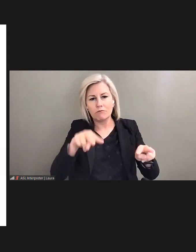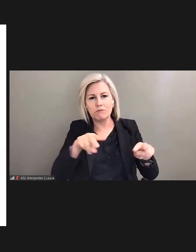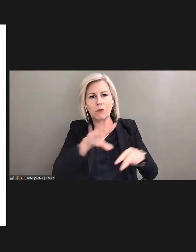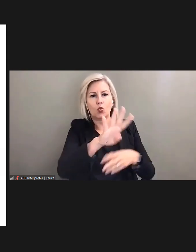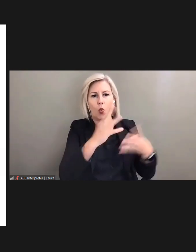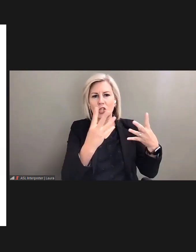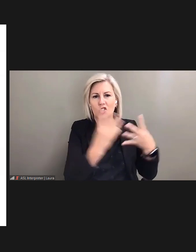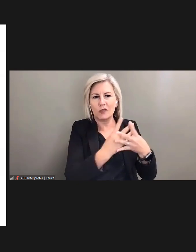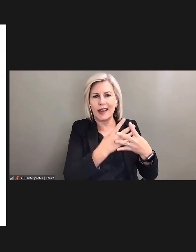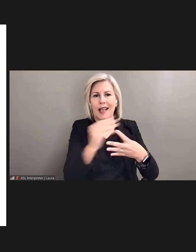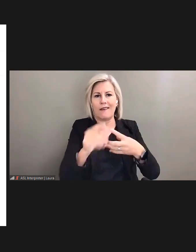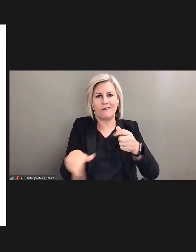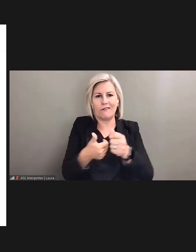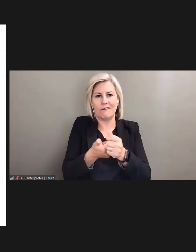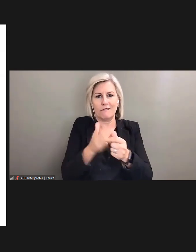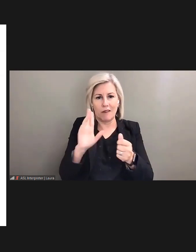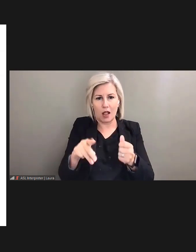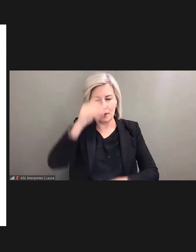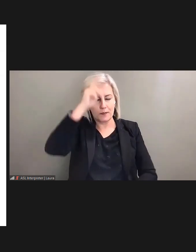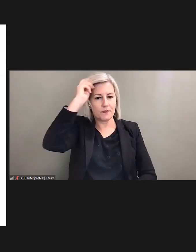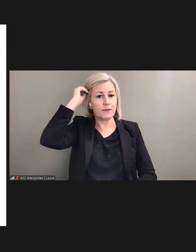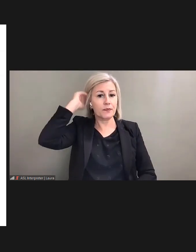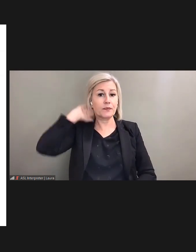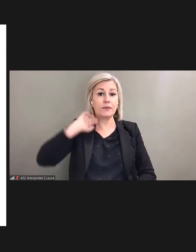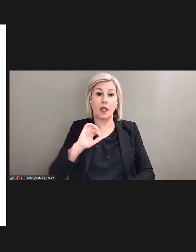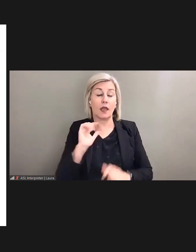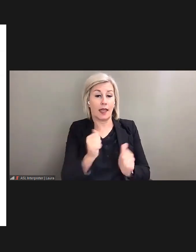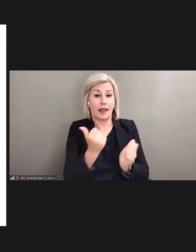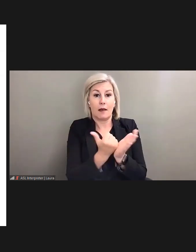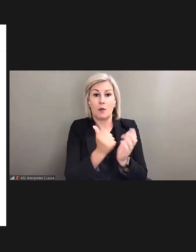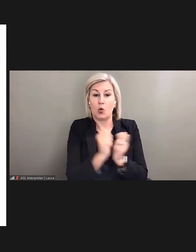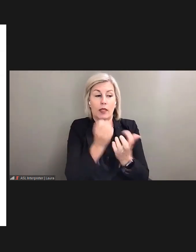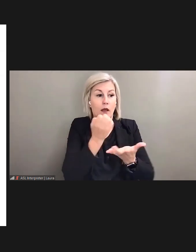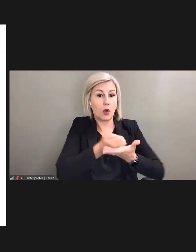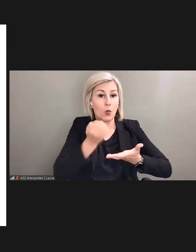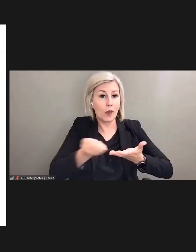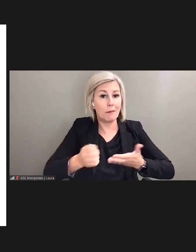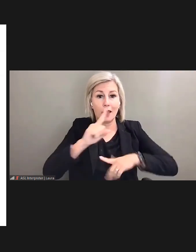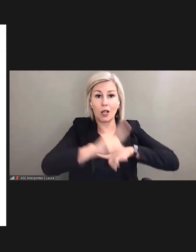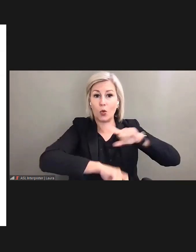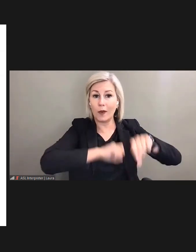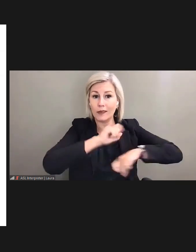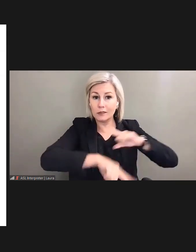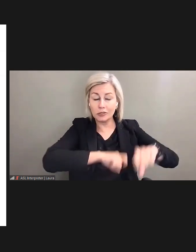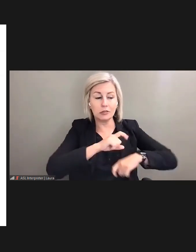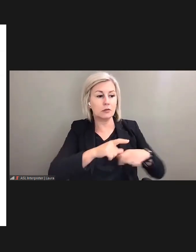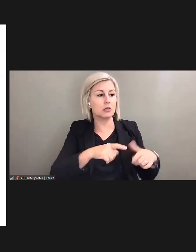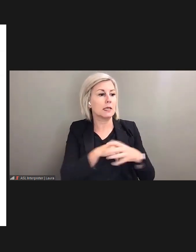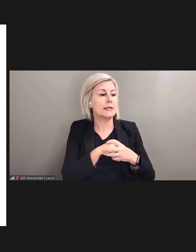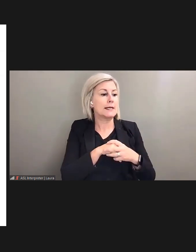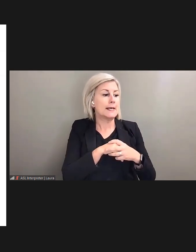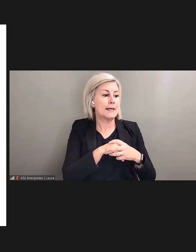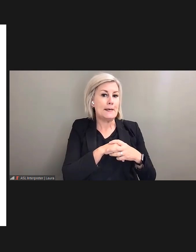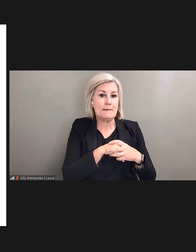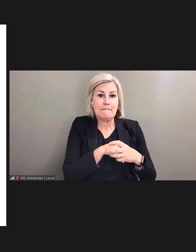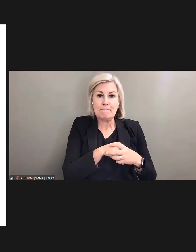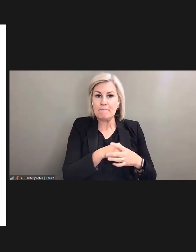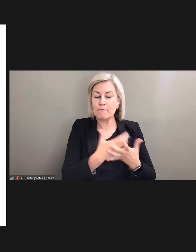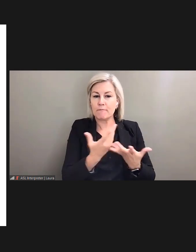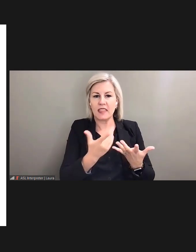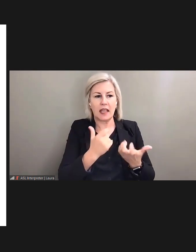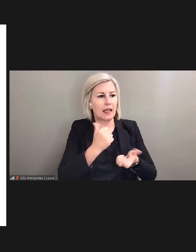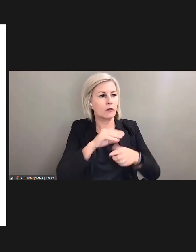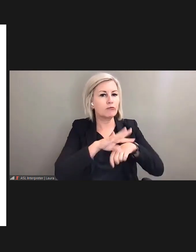and follow-up activities. They can be helpful with equipment questions you might have, consult with you